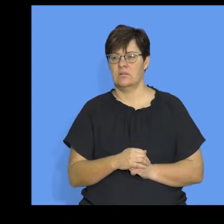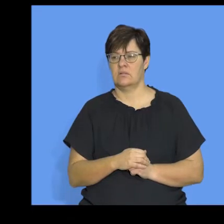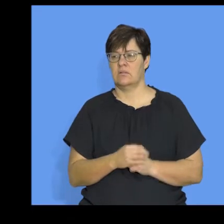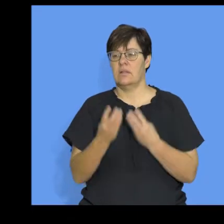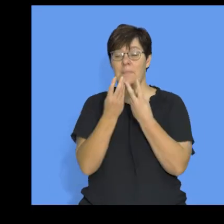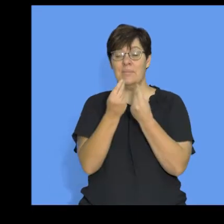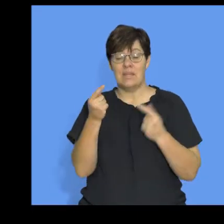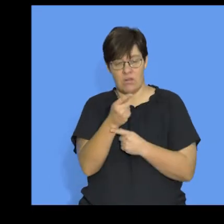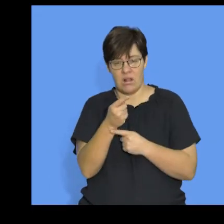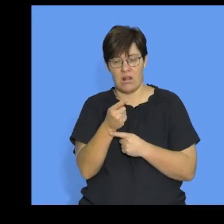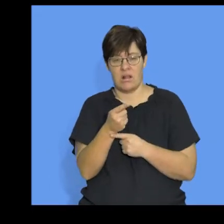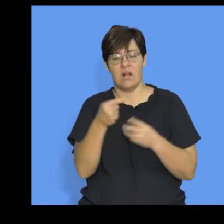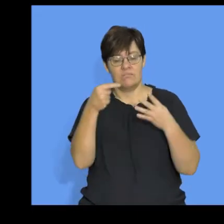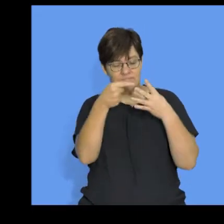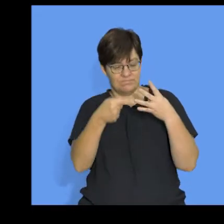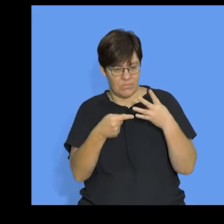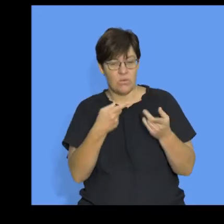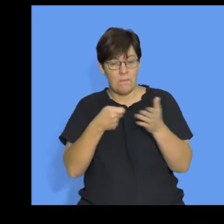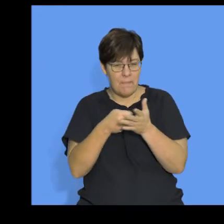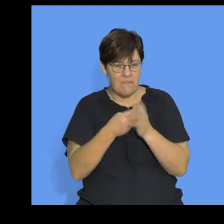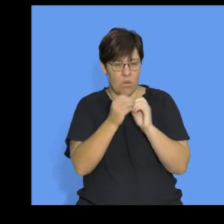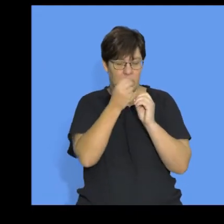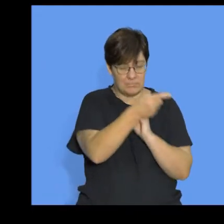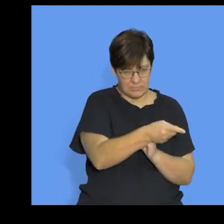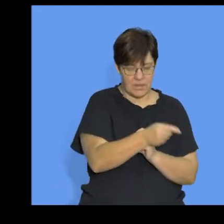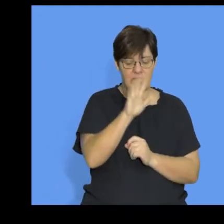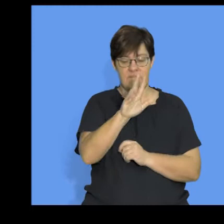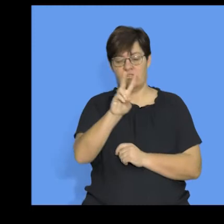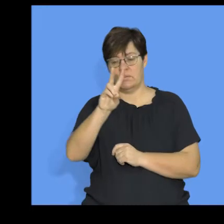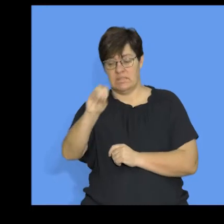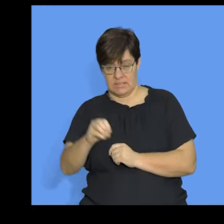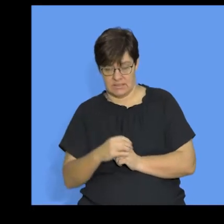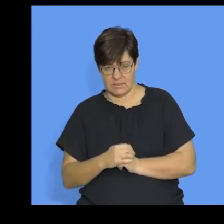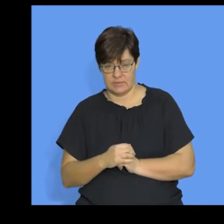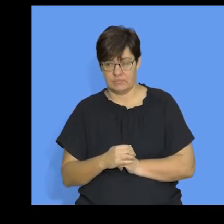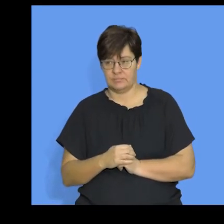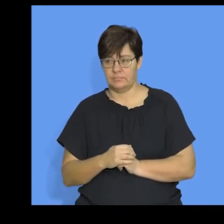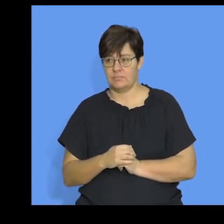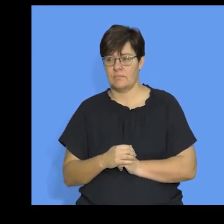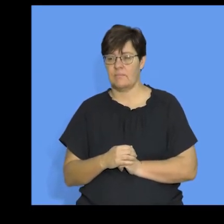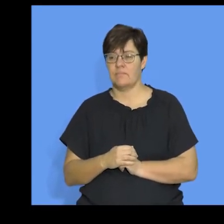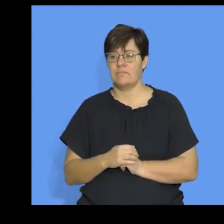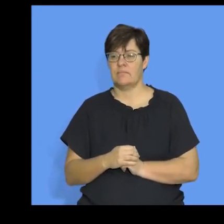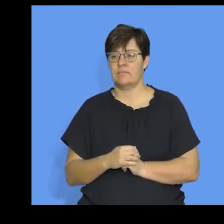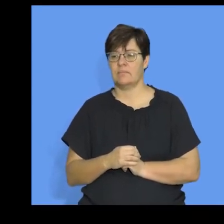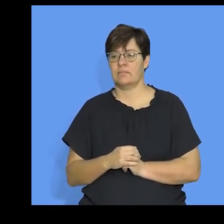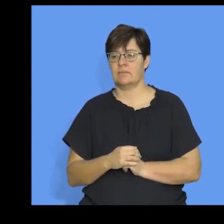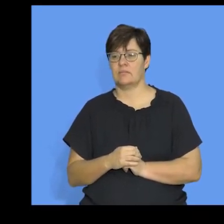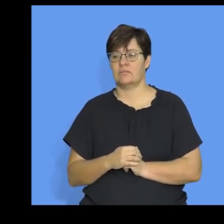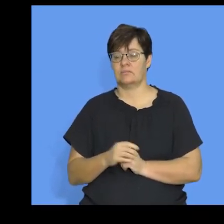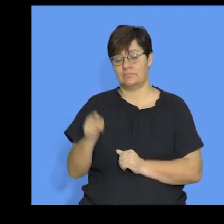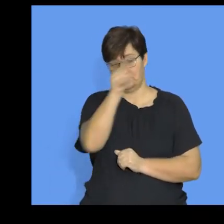materials for the components was 520. So again, you bring in the materials at 520. Let's do that. There's